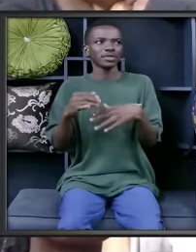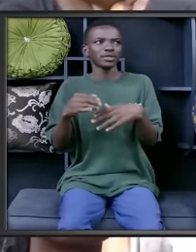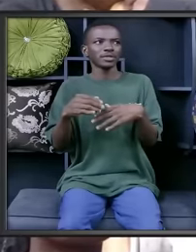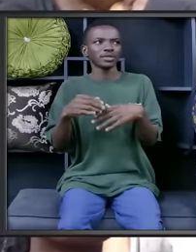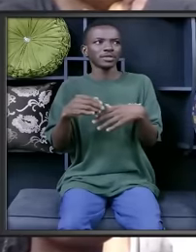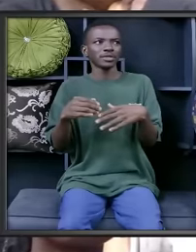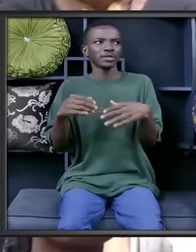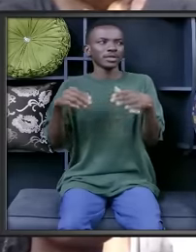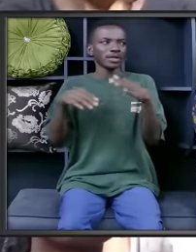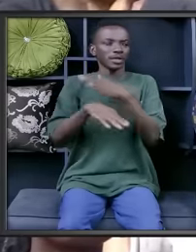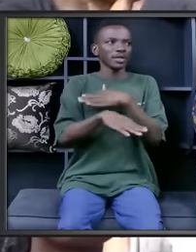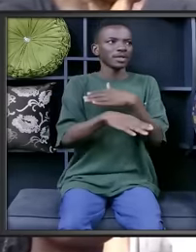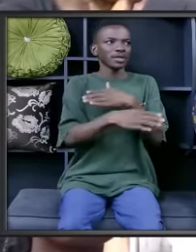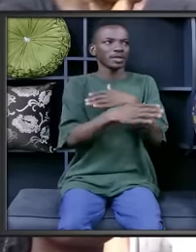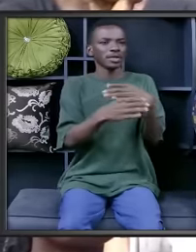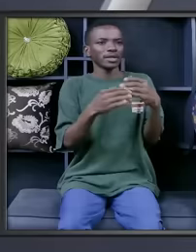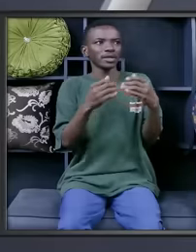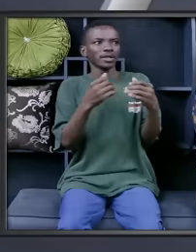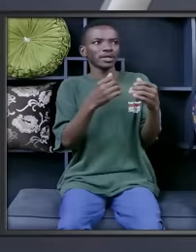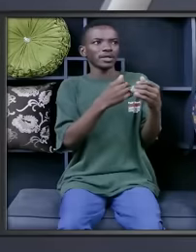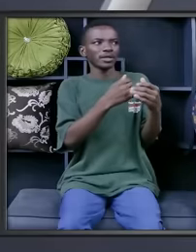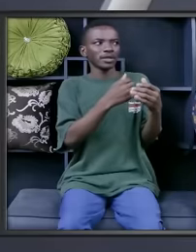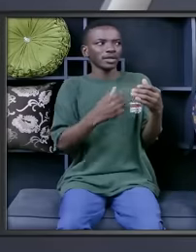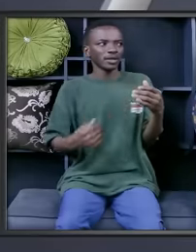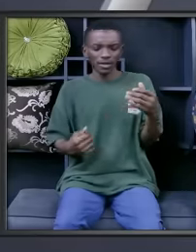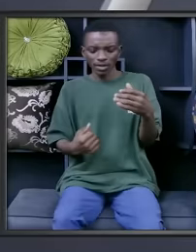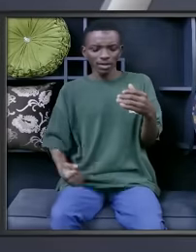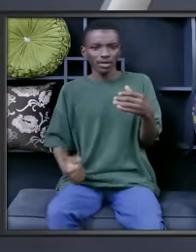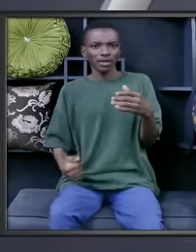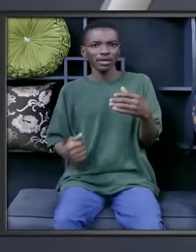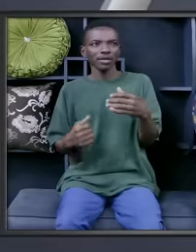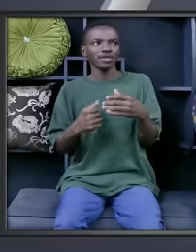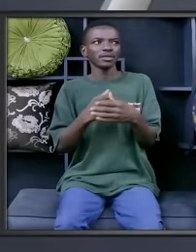bedroom. They come into bedroom, give me that cut where I for your lap.